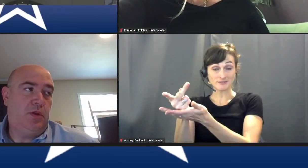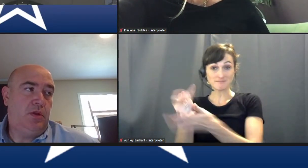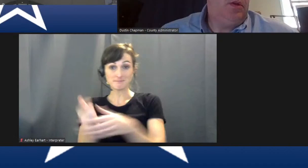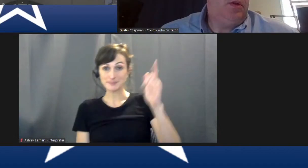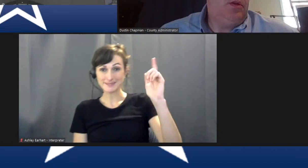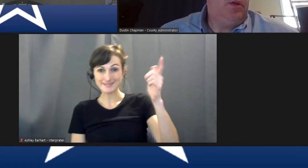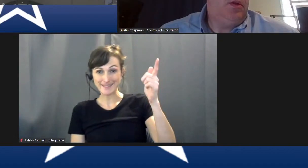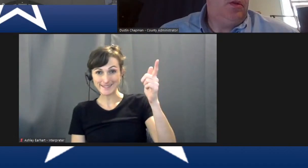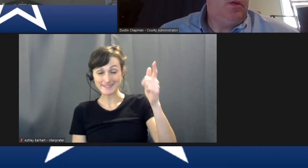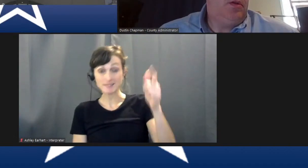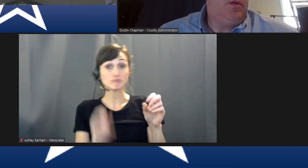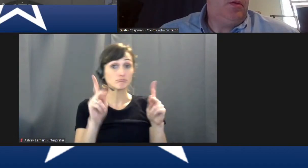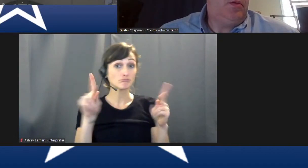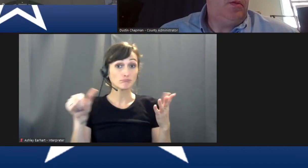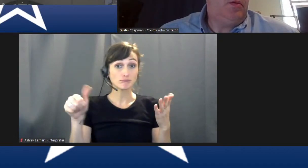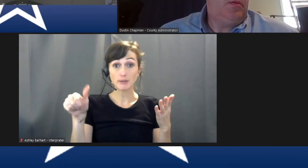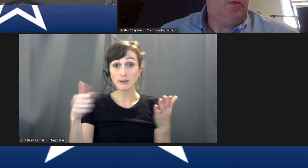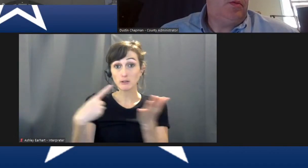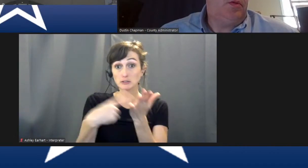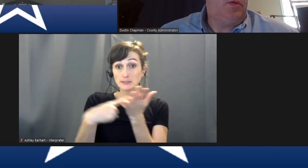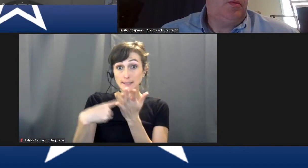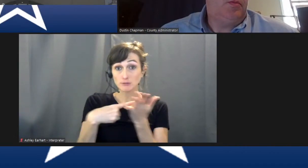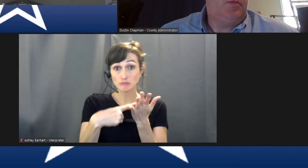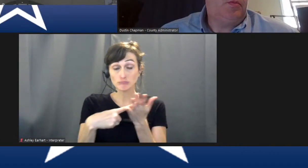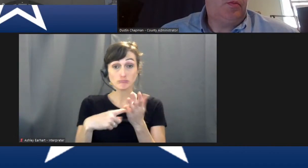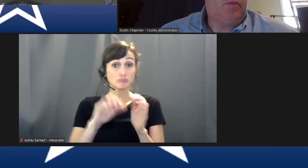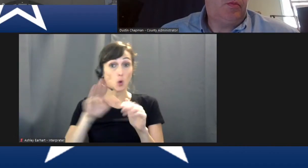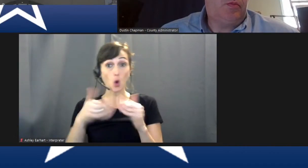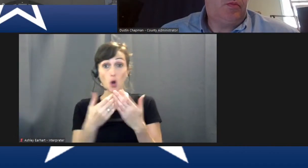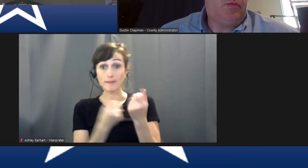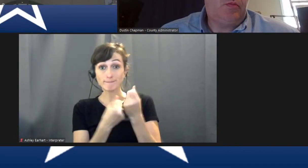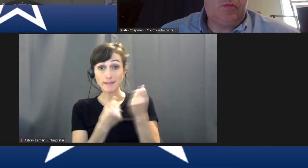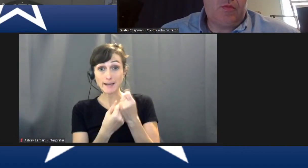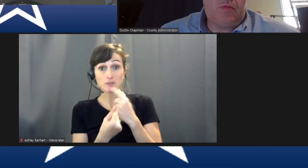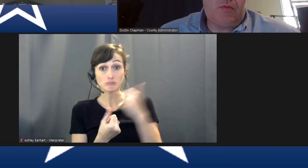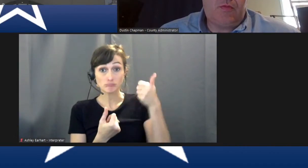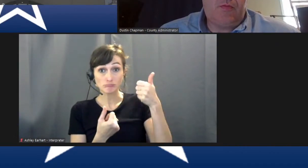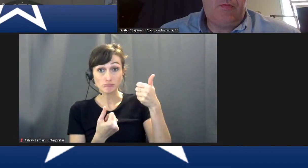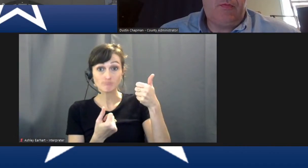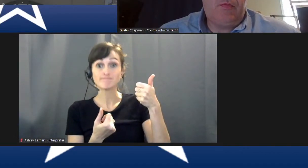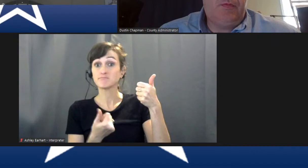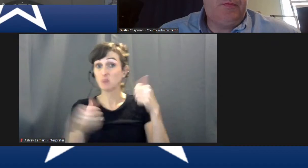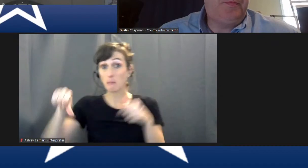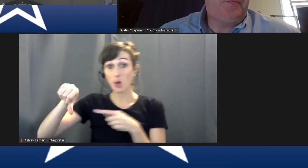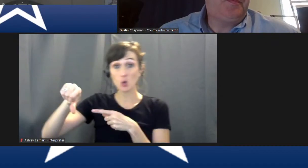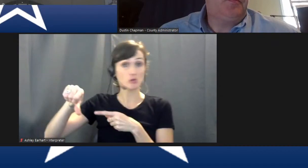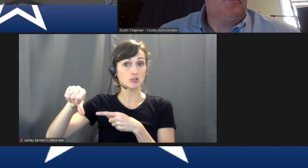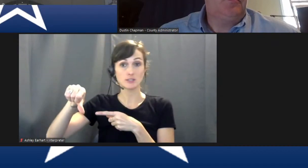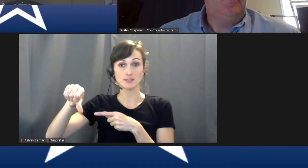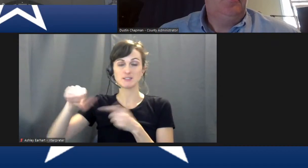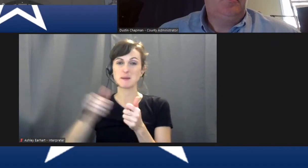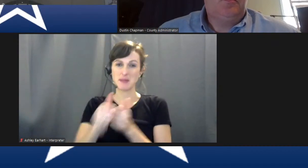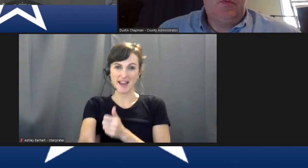other discussion? No other discussion. All in favor say aye. Aye. Aye. Oppose,